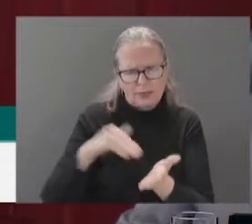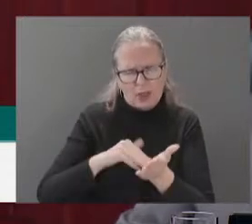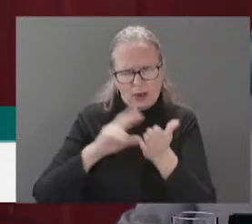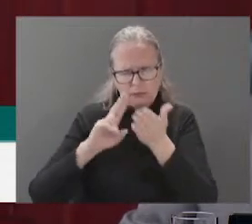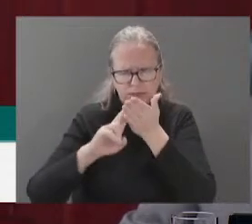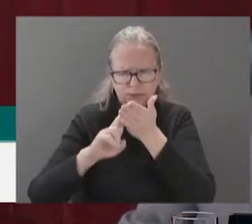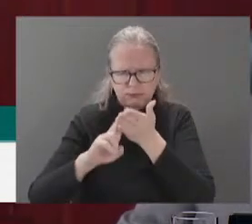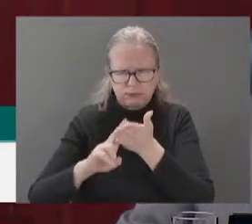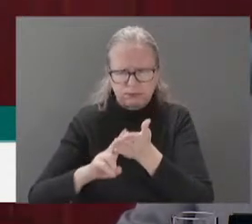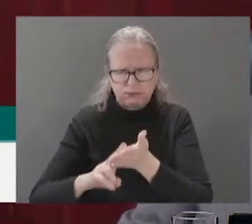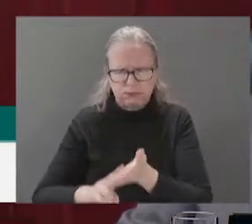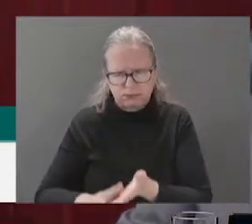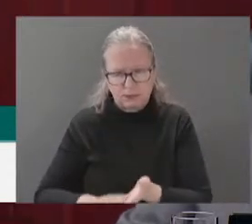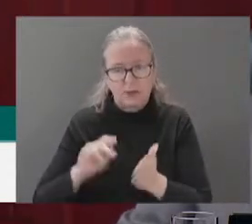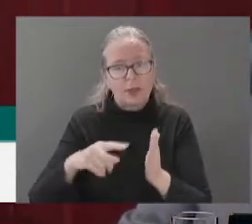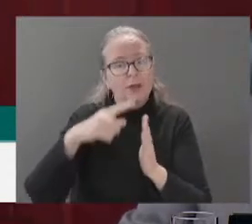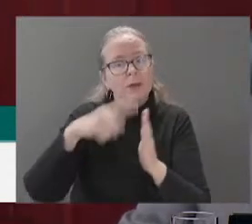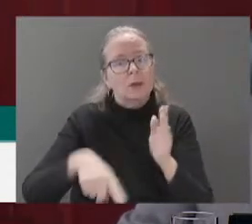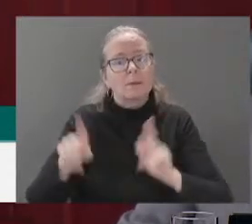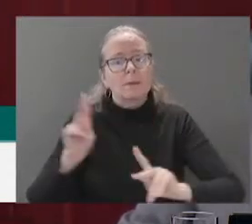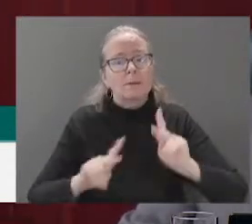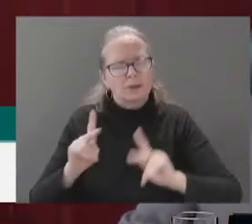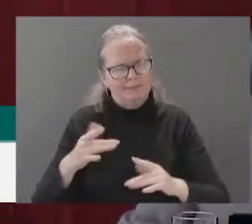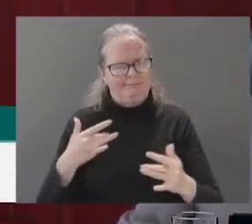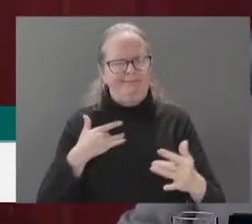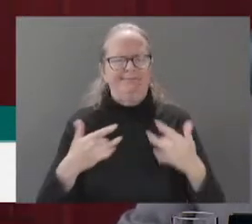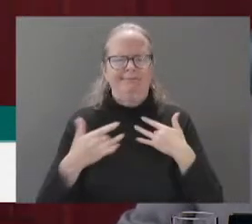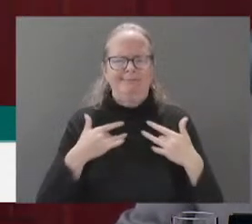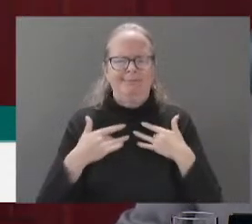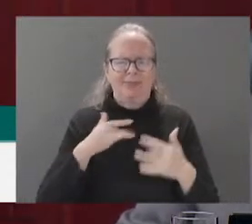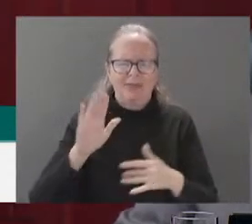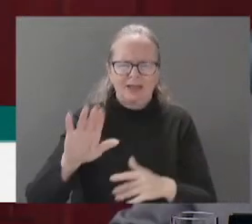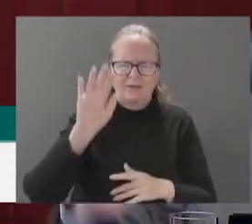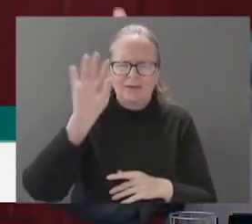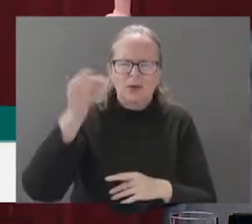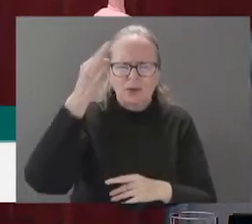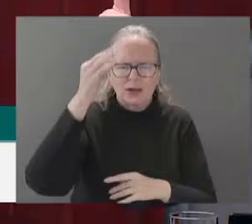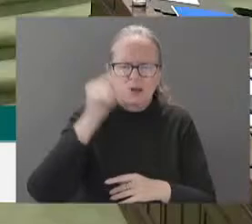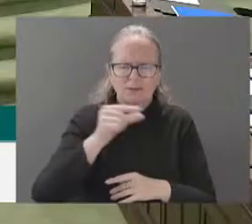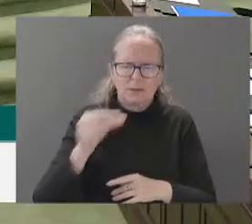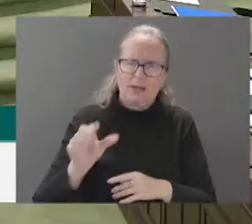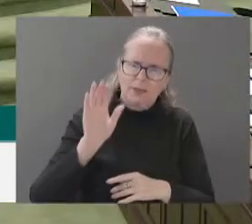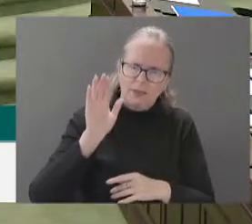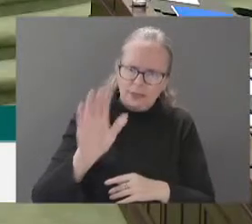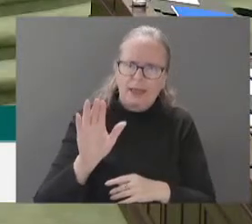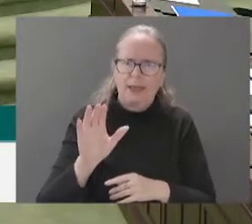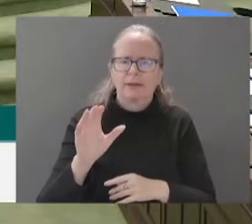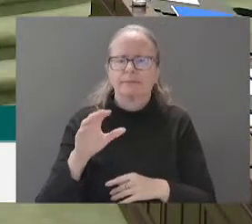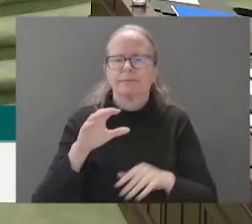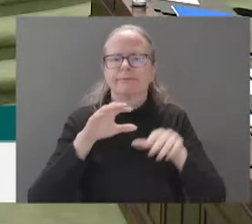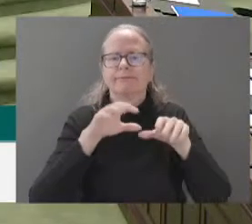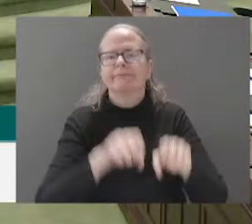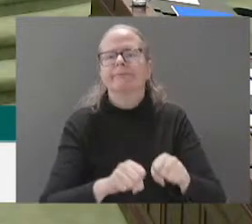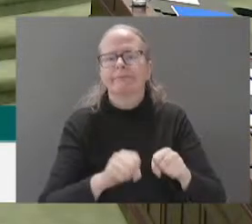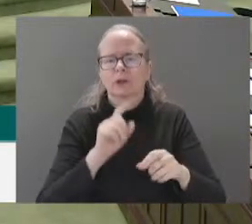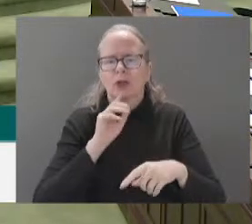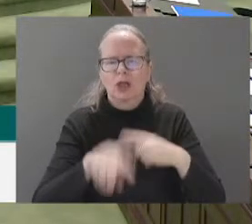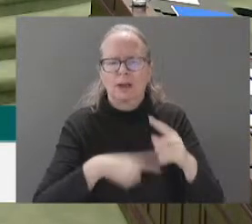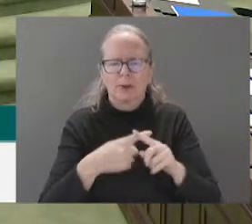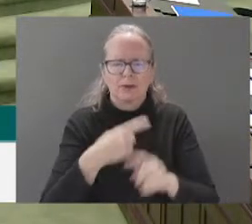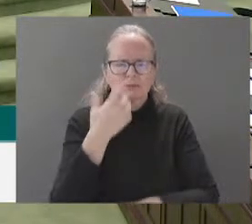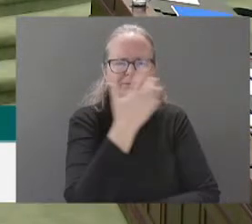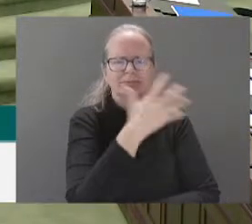concerned about the federal government and their potential overreach into our river valleys of